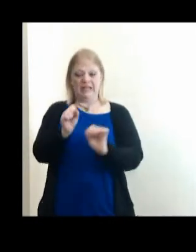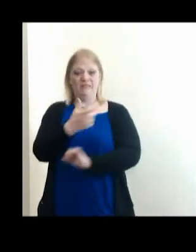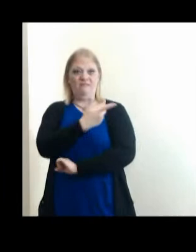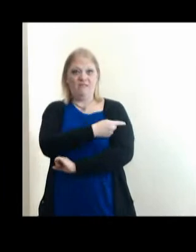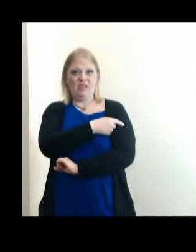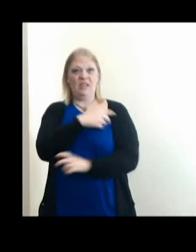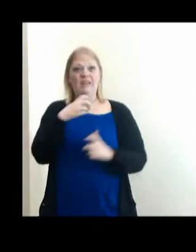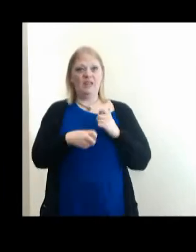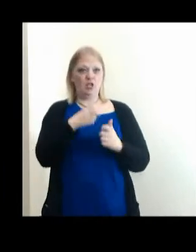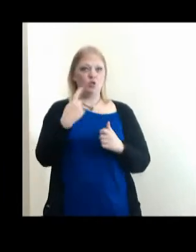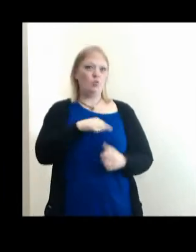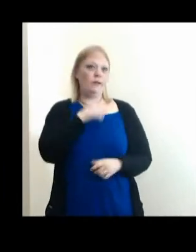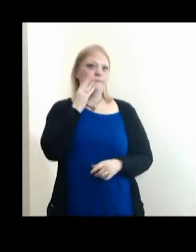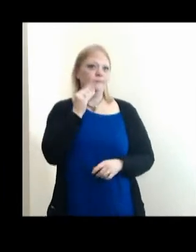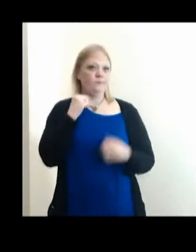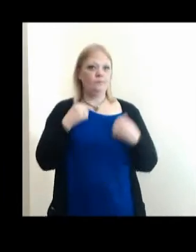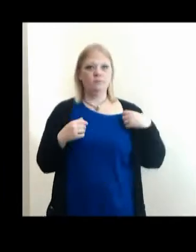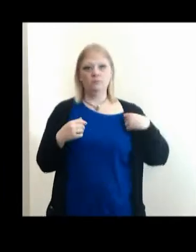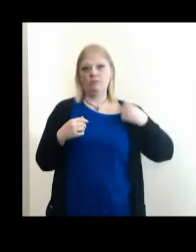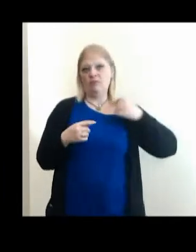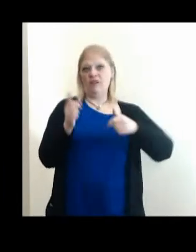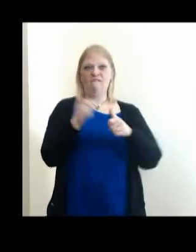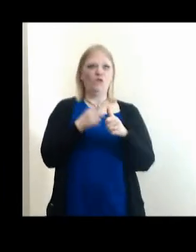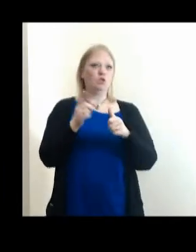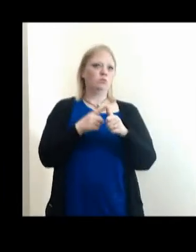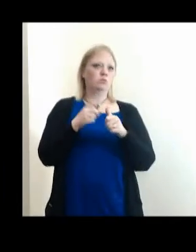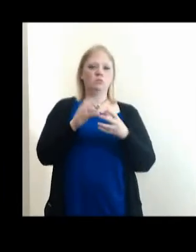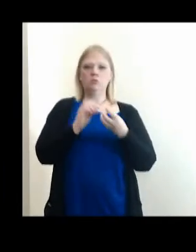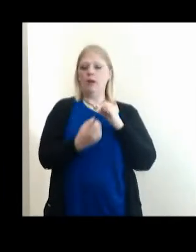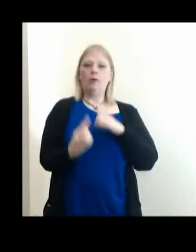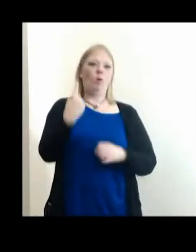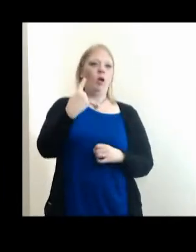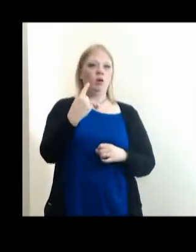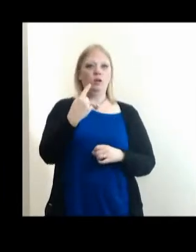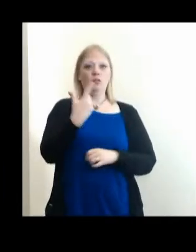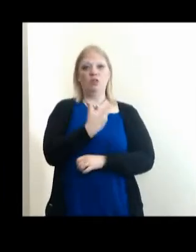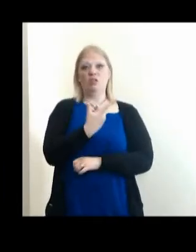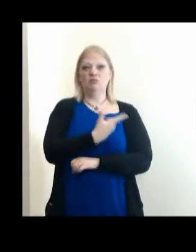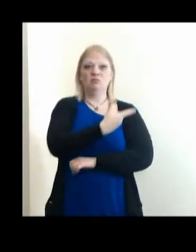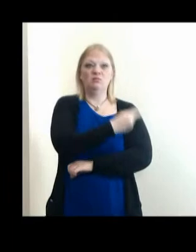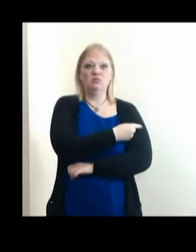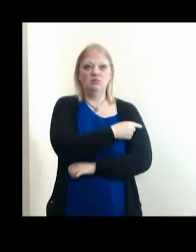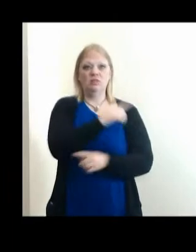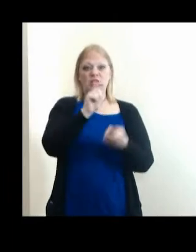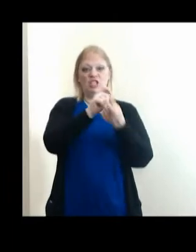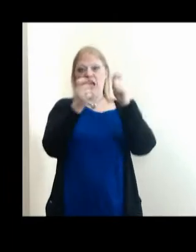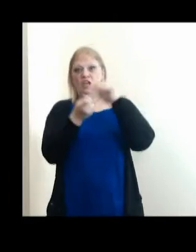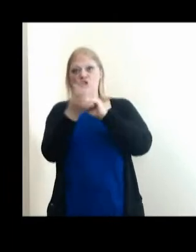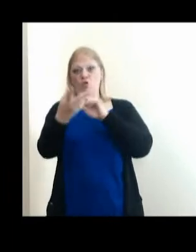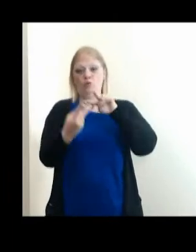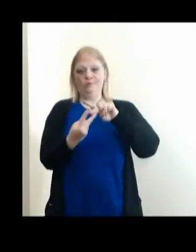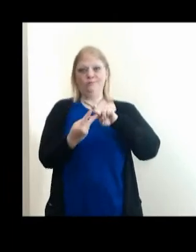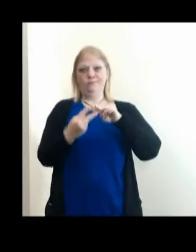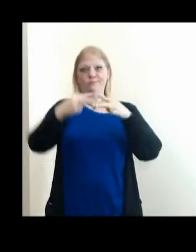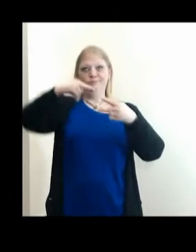and the issues that we are dealing with. First off, big number one myth: the COVID-19 vaccine alters your